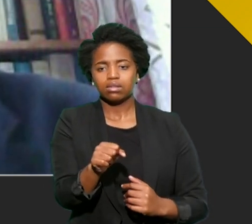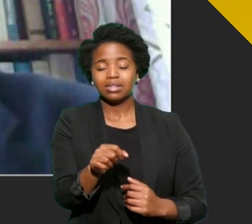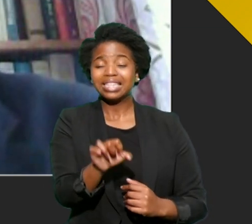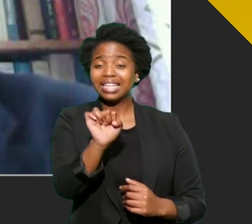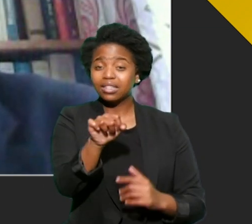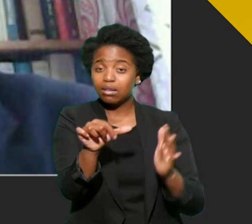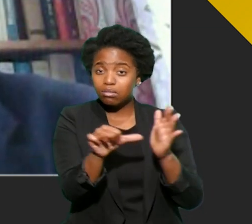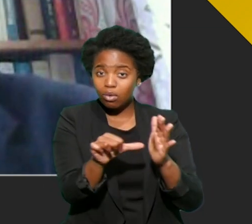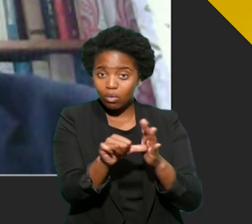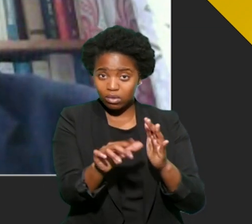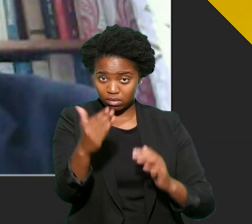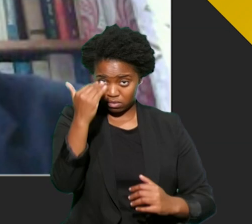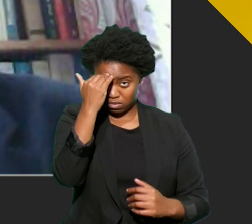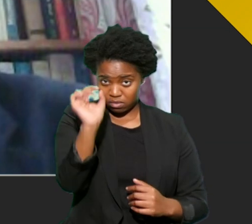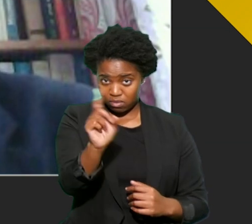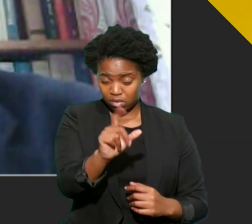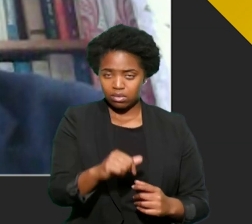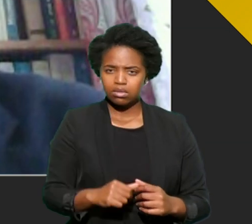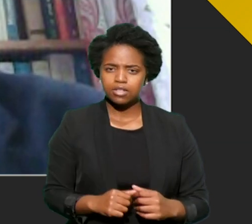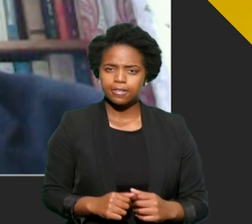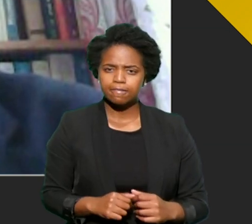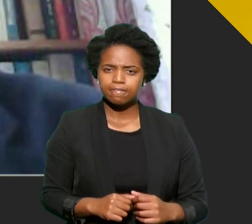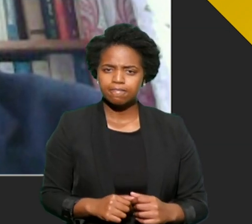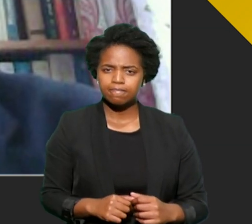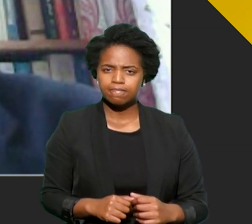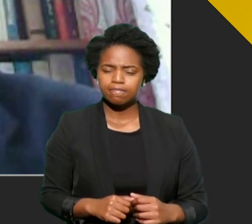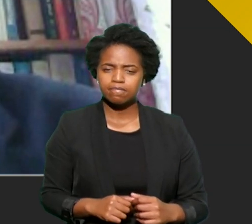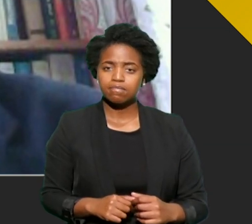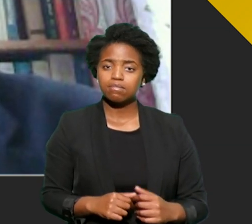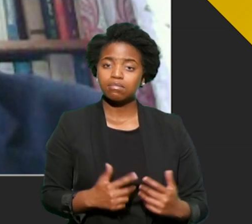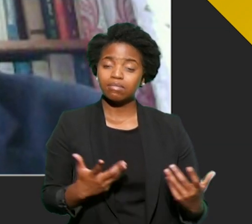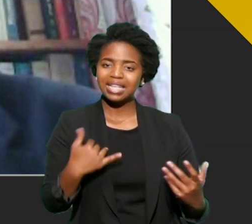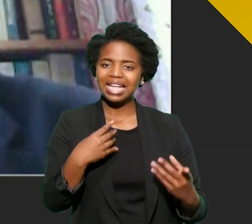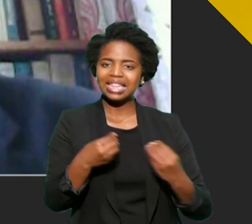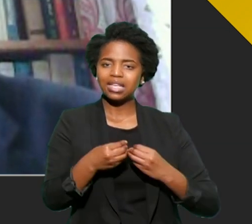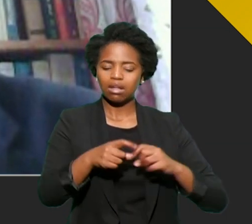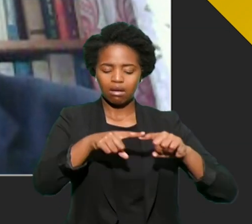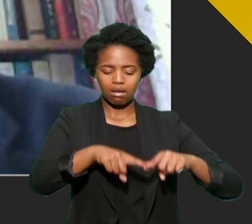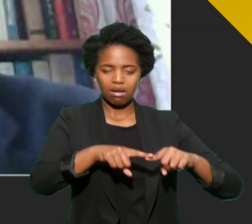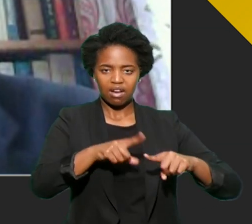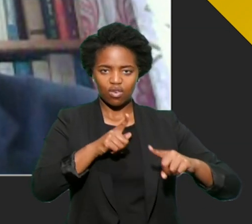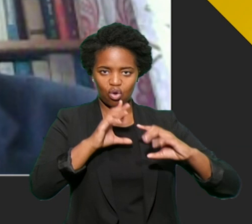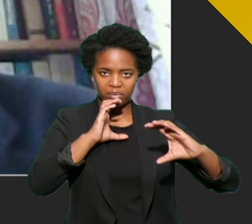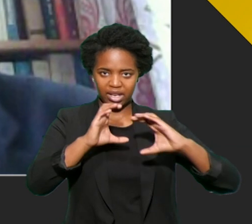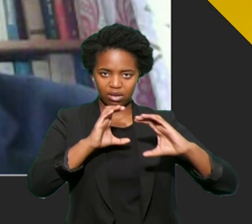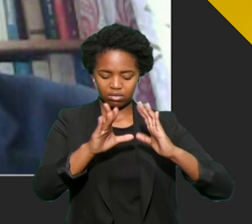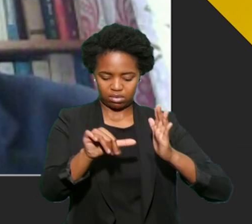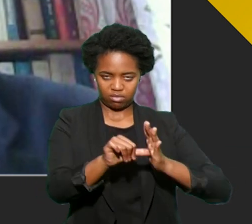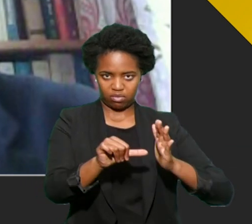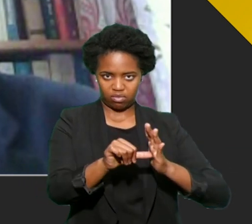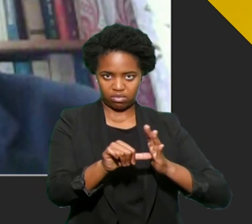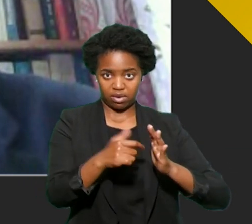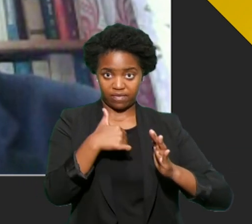very importantly to note, offers ultra-reliable, low-latency communications, very important